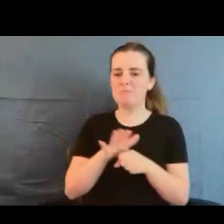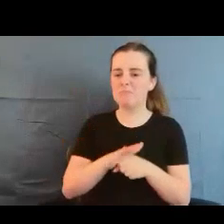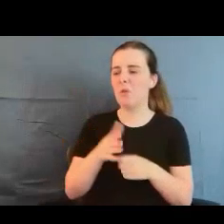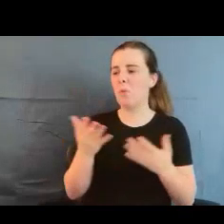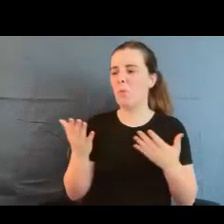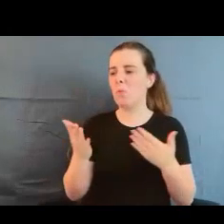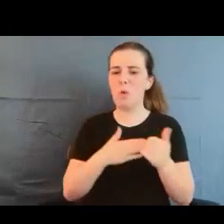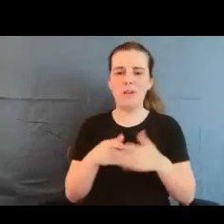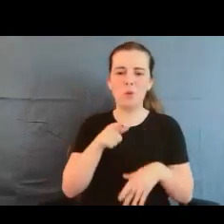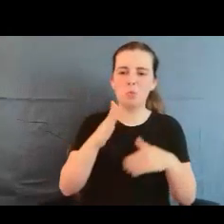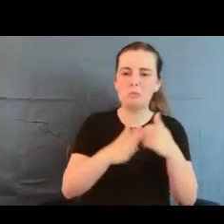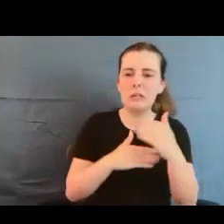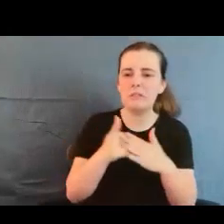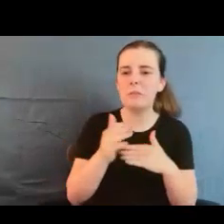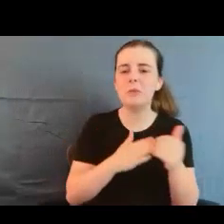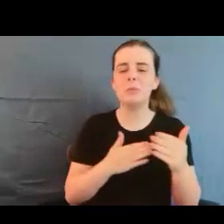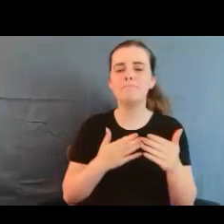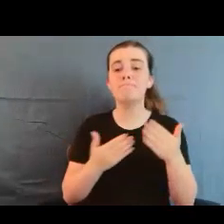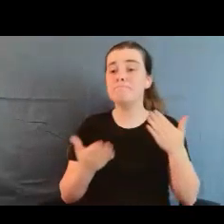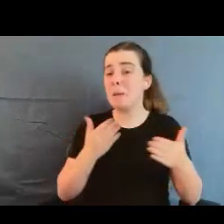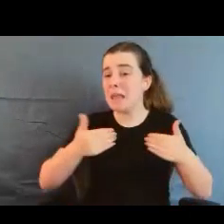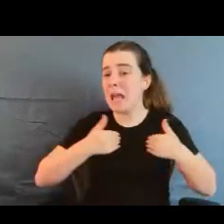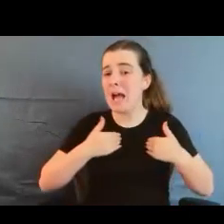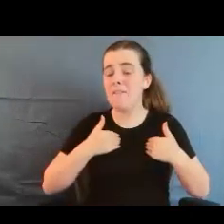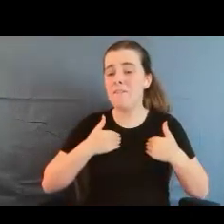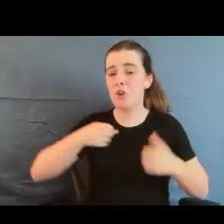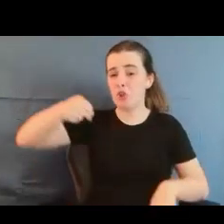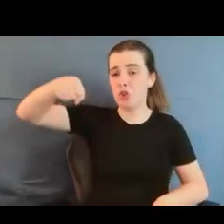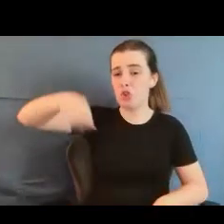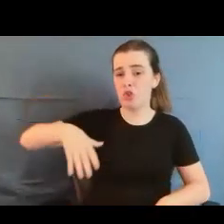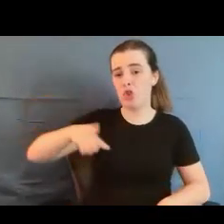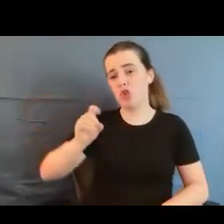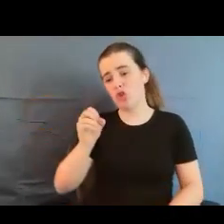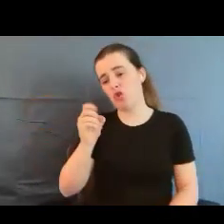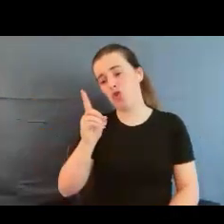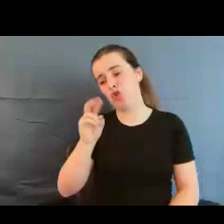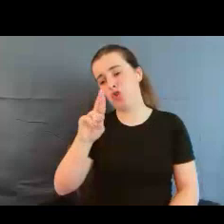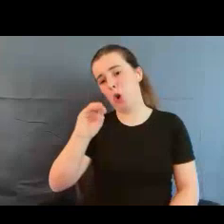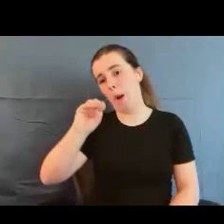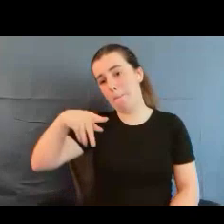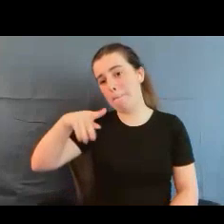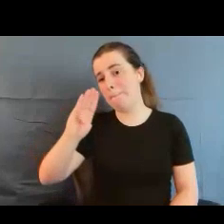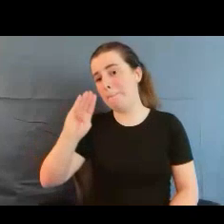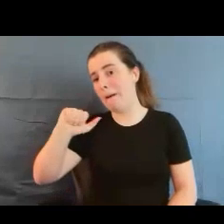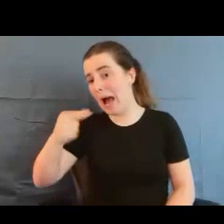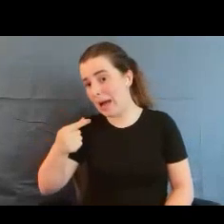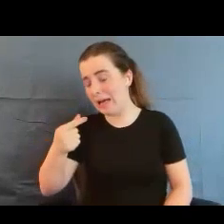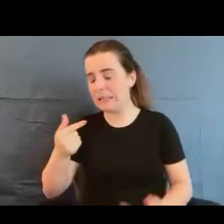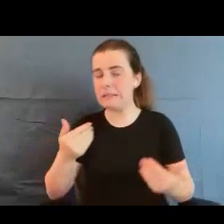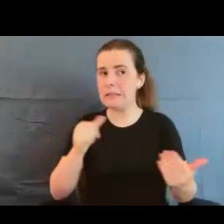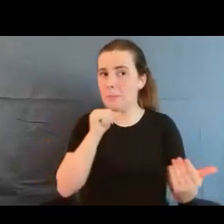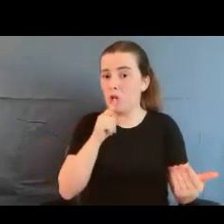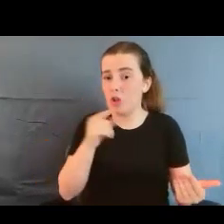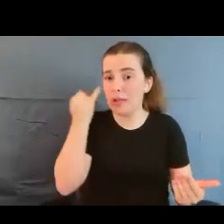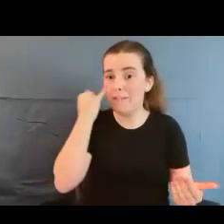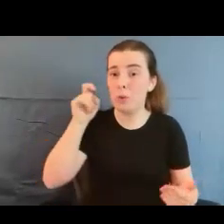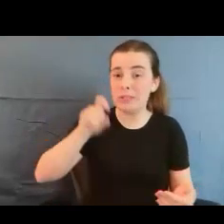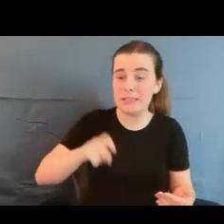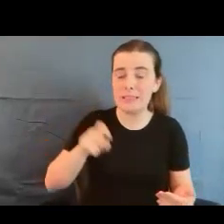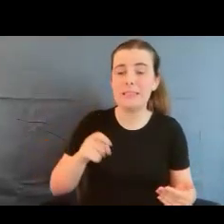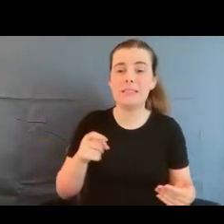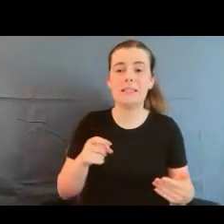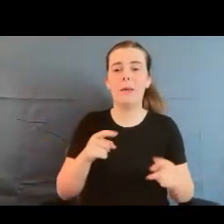be drop bags maybe, or you could get to the top, or maybe you can give someone a drop bag. I'm not sure if you need something else. But I would say that you have